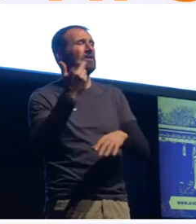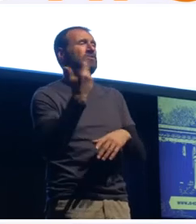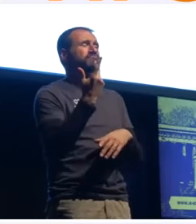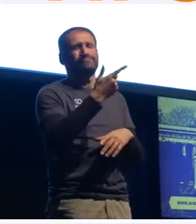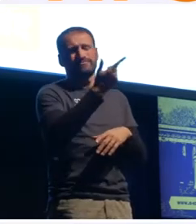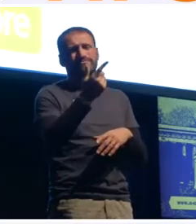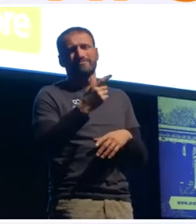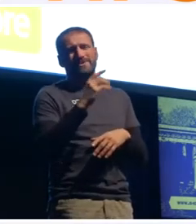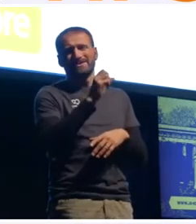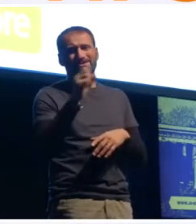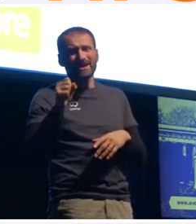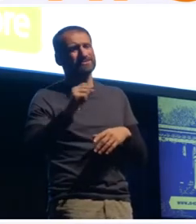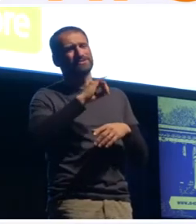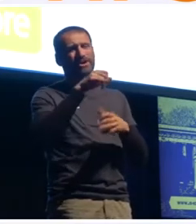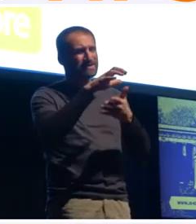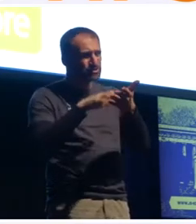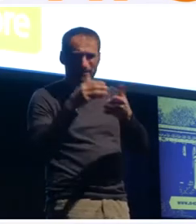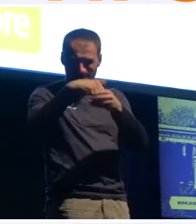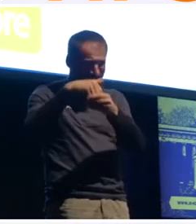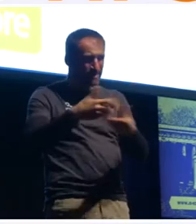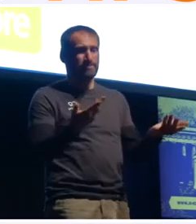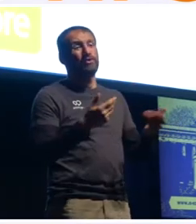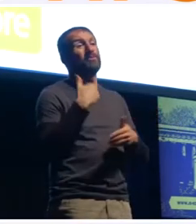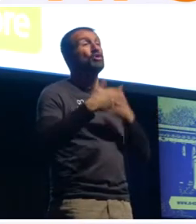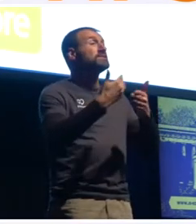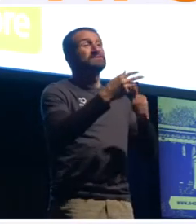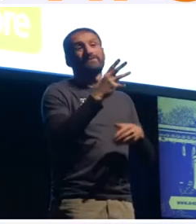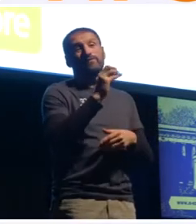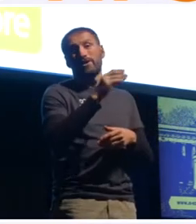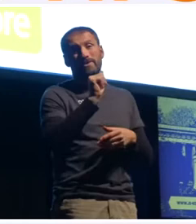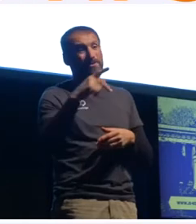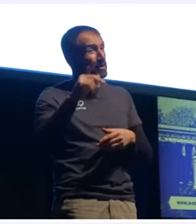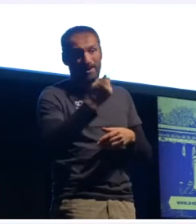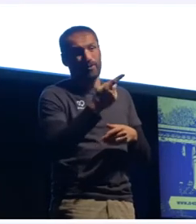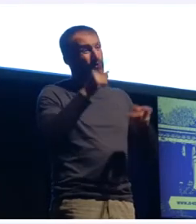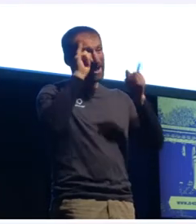and JavaScript as apps there. And of course, progressive web apps have already hit the Android App Store.